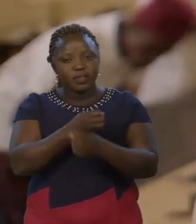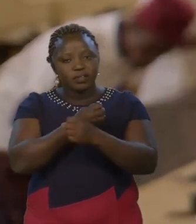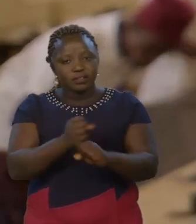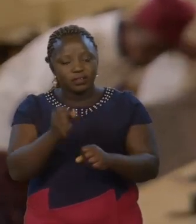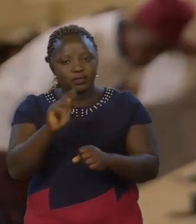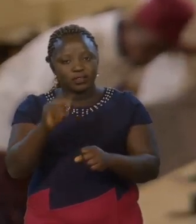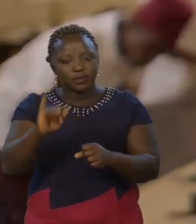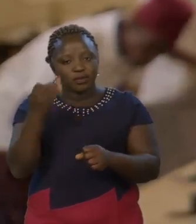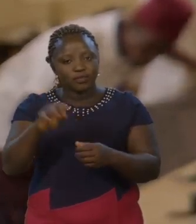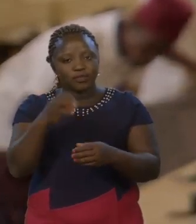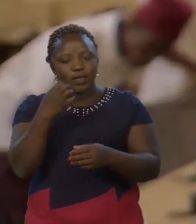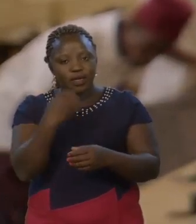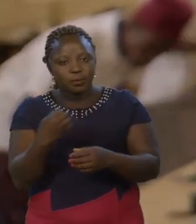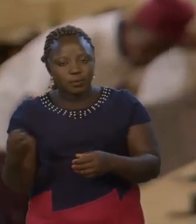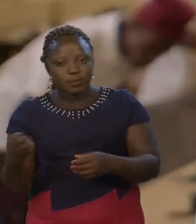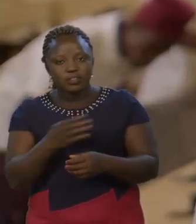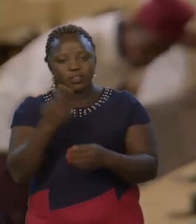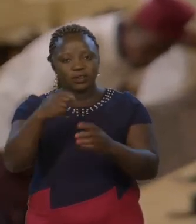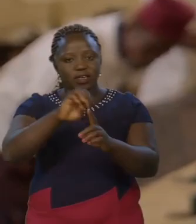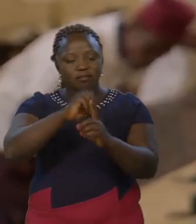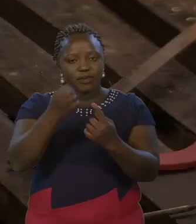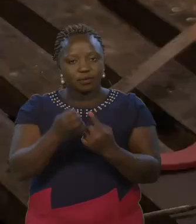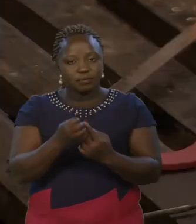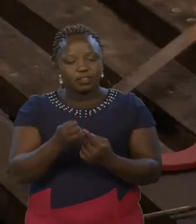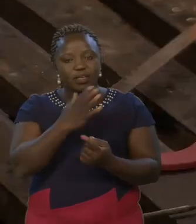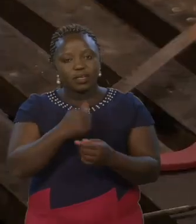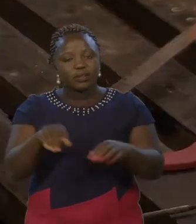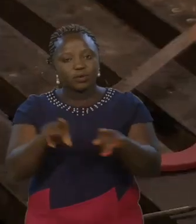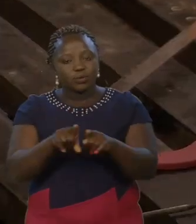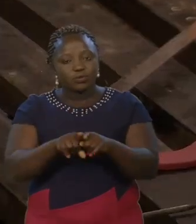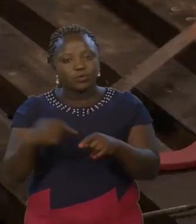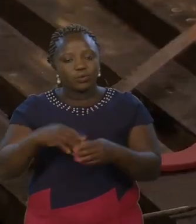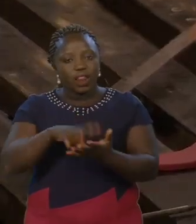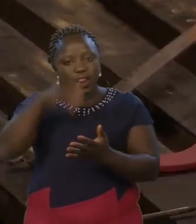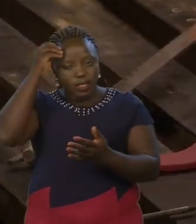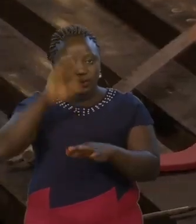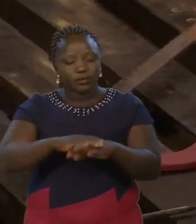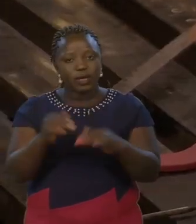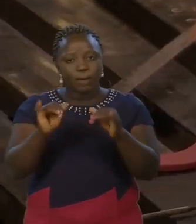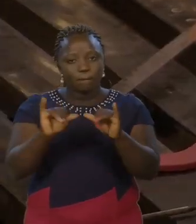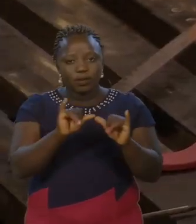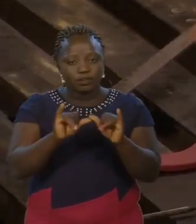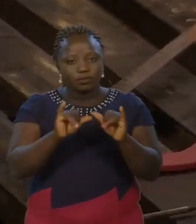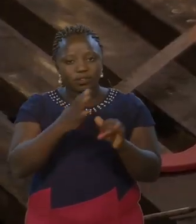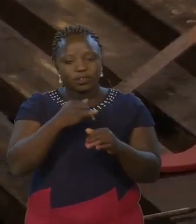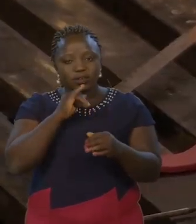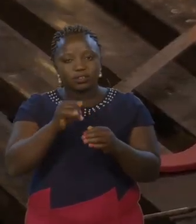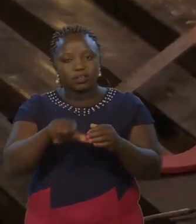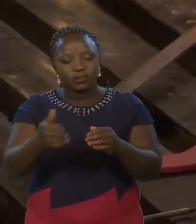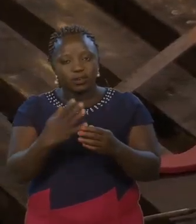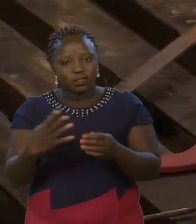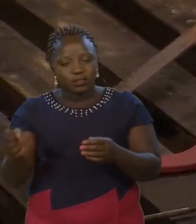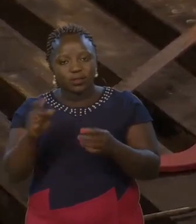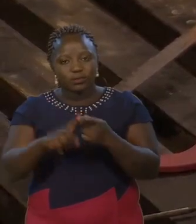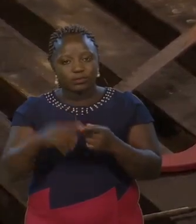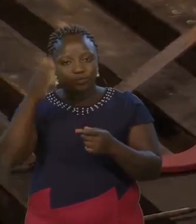equipment and of the environment. Then we went on to learn measurements, which is another major thing in